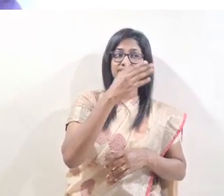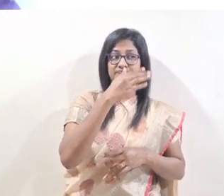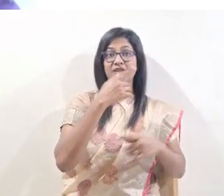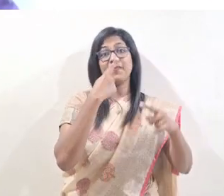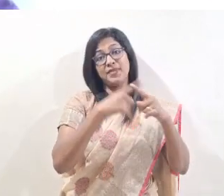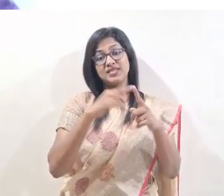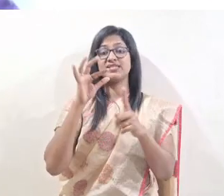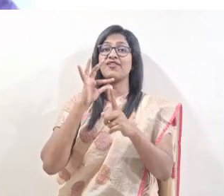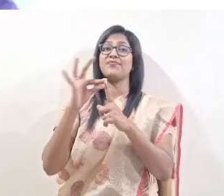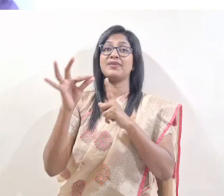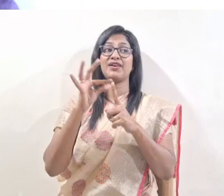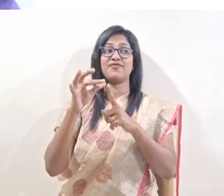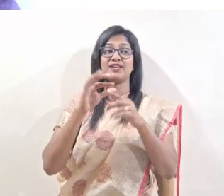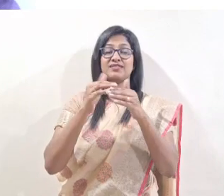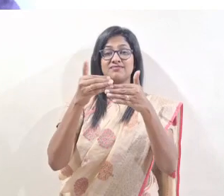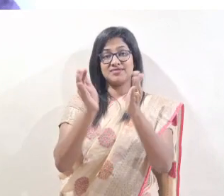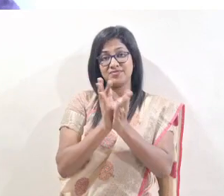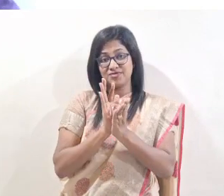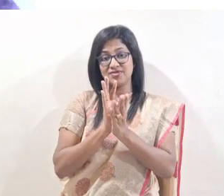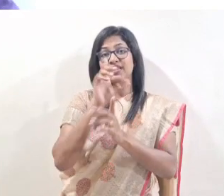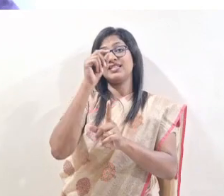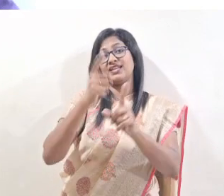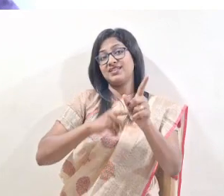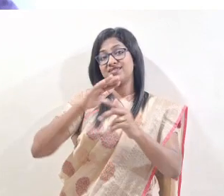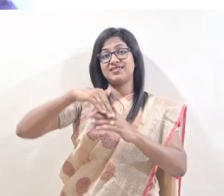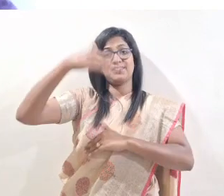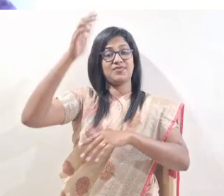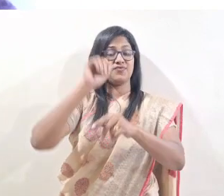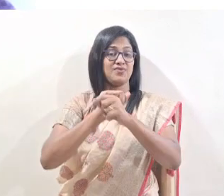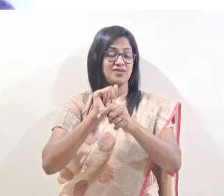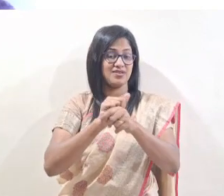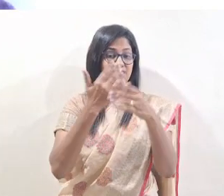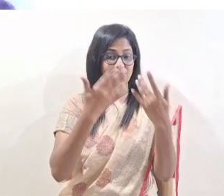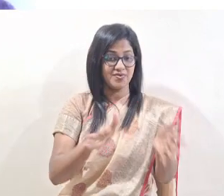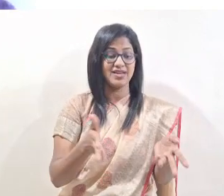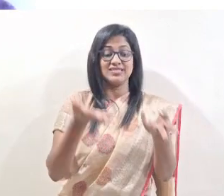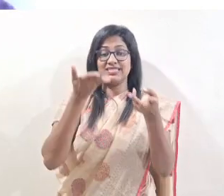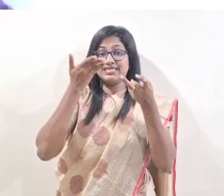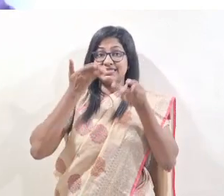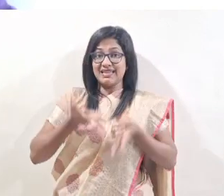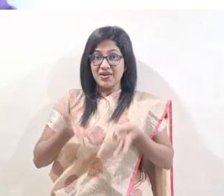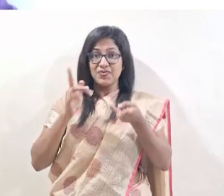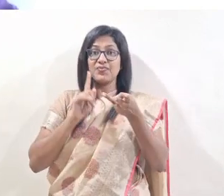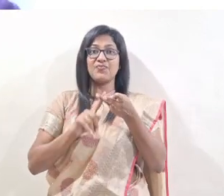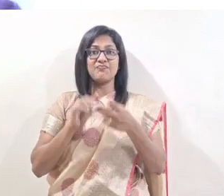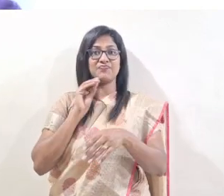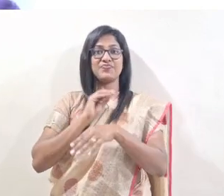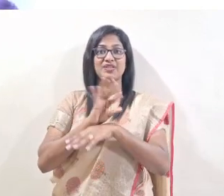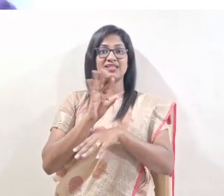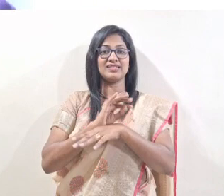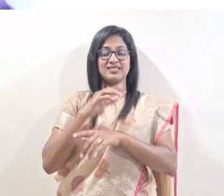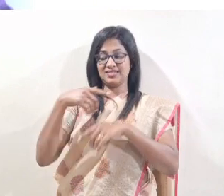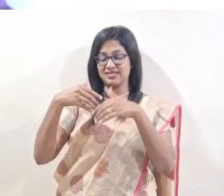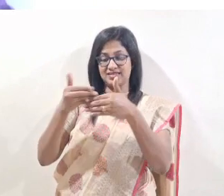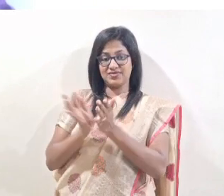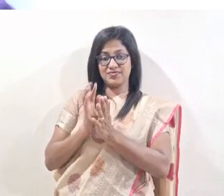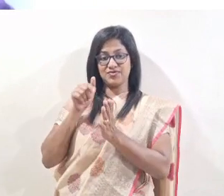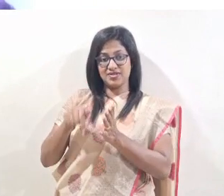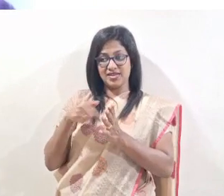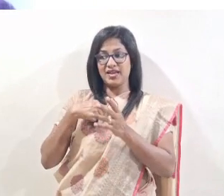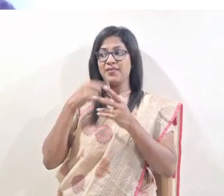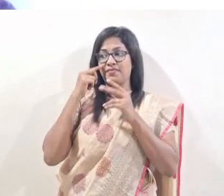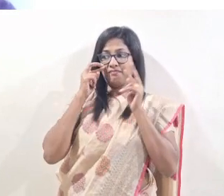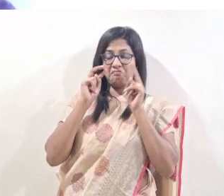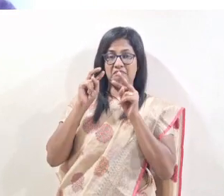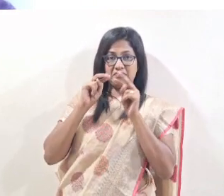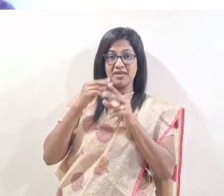I have been in the private sector for more than 10 years. And now on the consultancy side, one of the things that I see